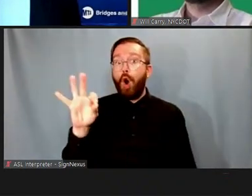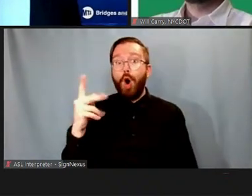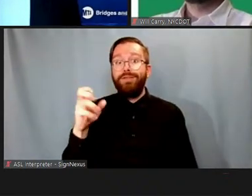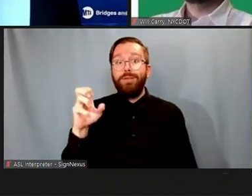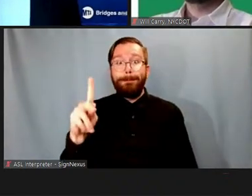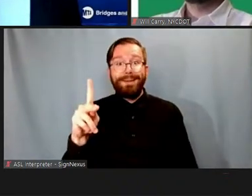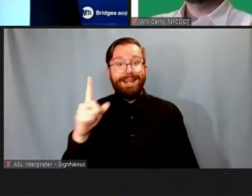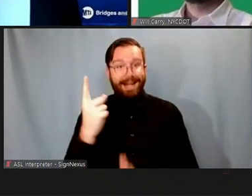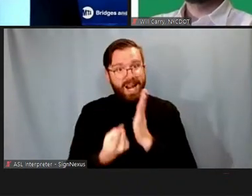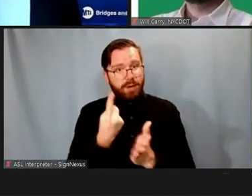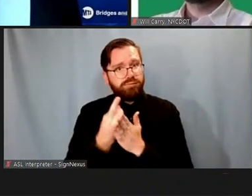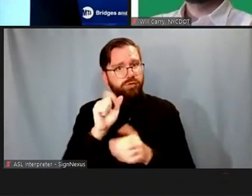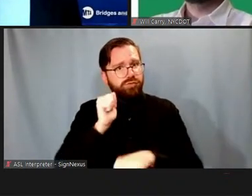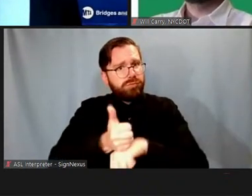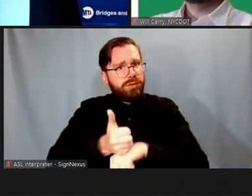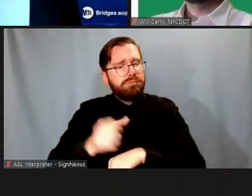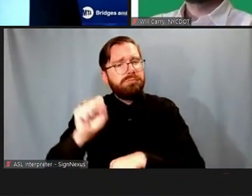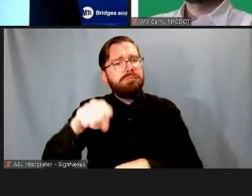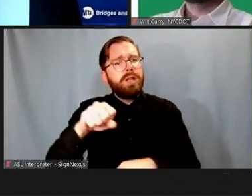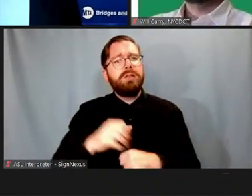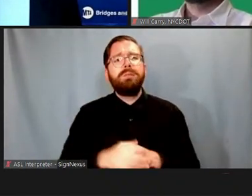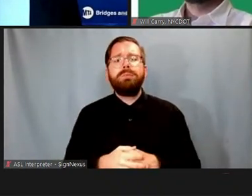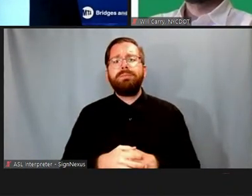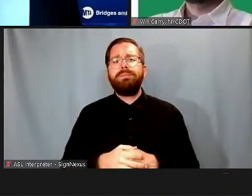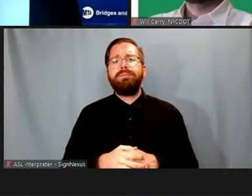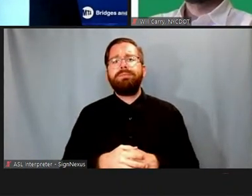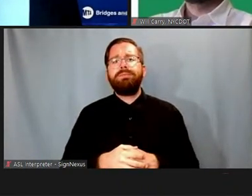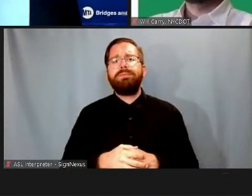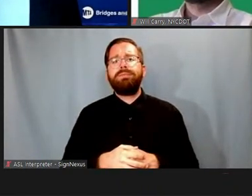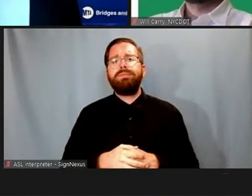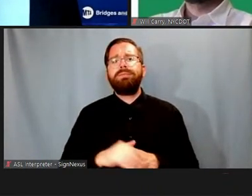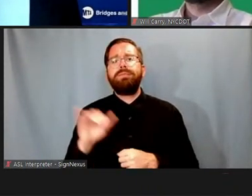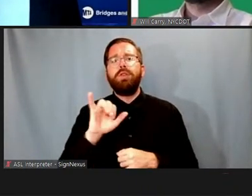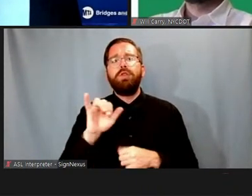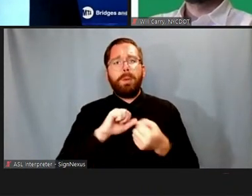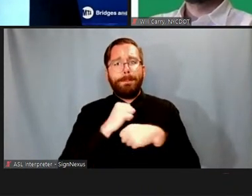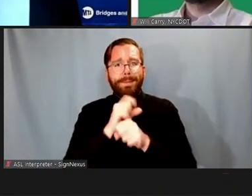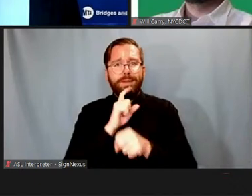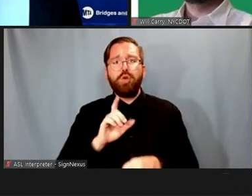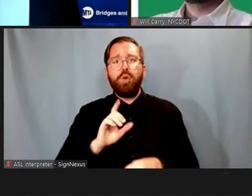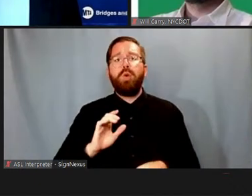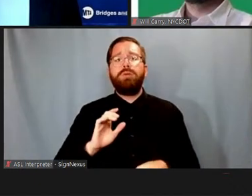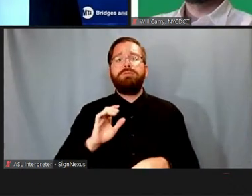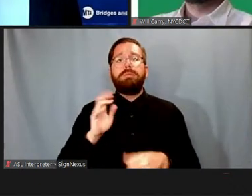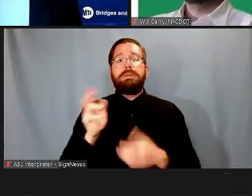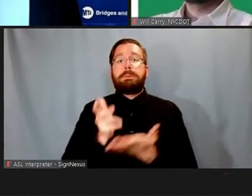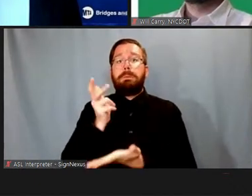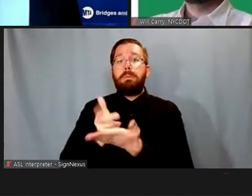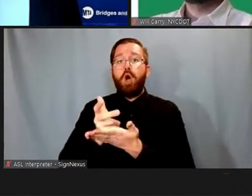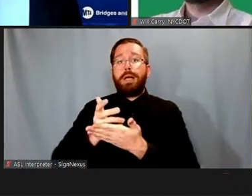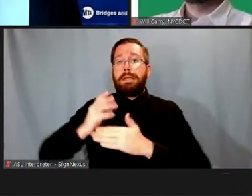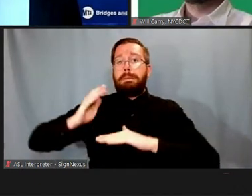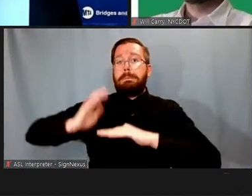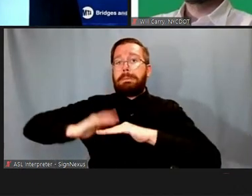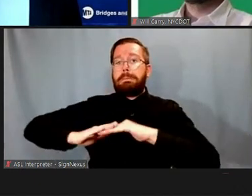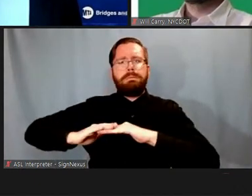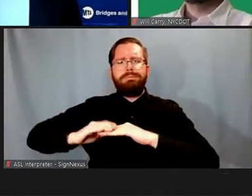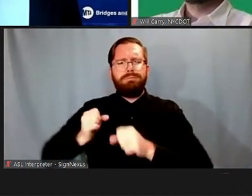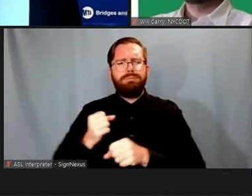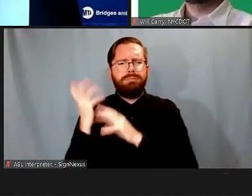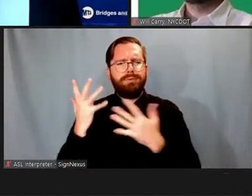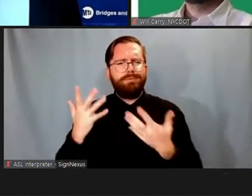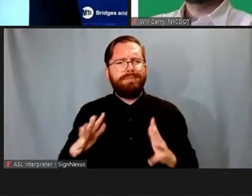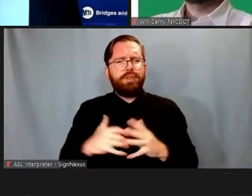earlier connected fully protected dual lane by lane network abolish parking minimums containerized trade trash